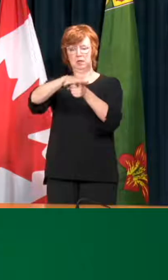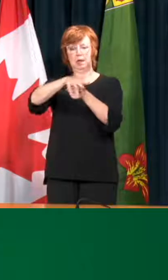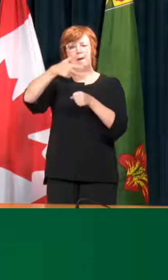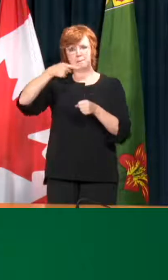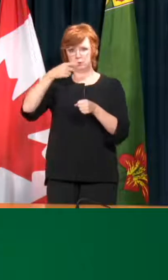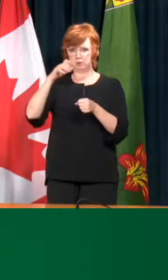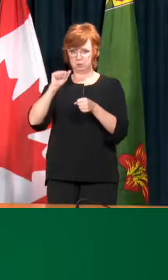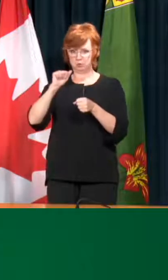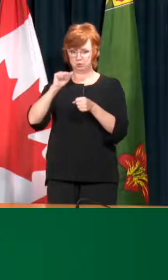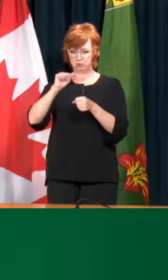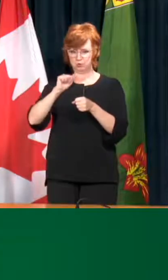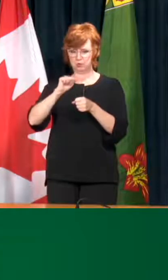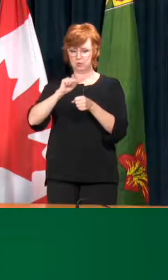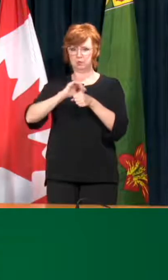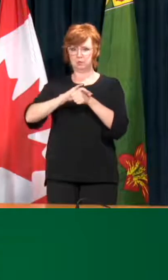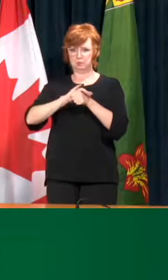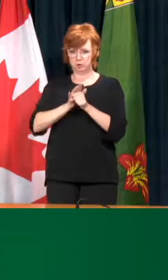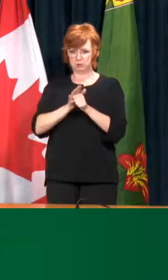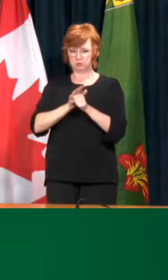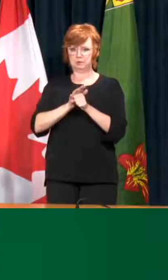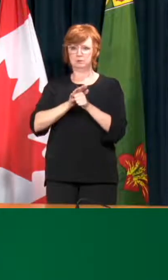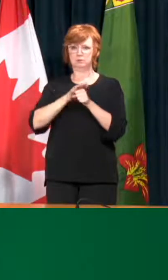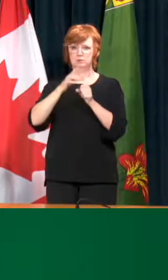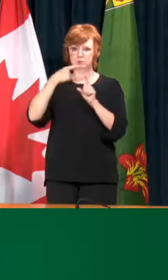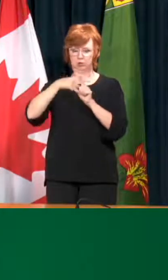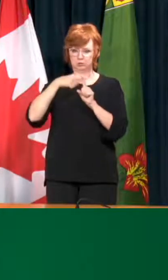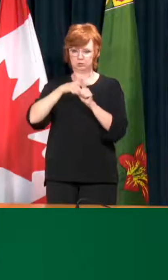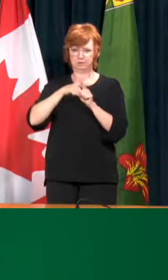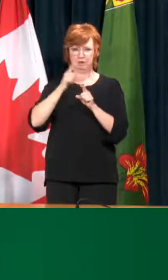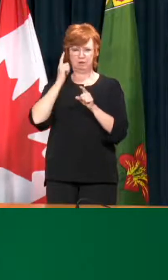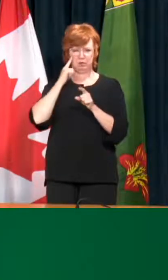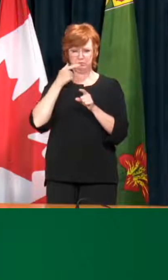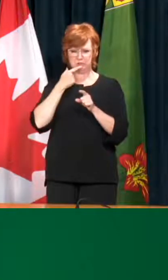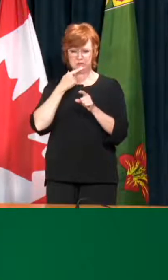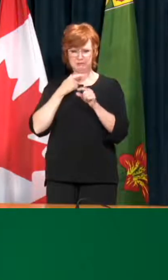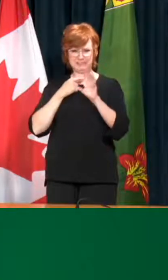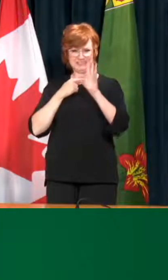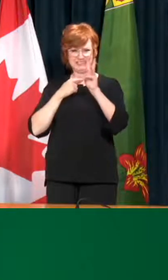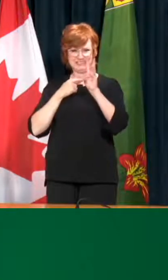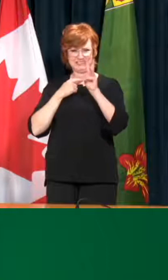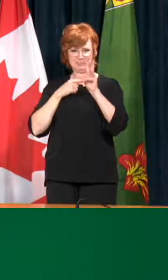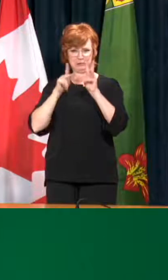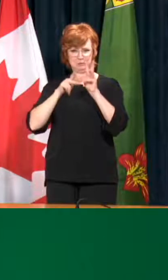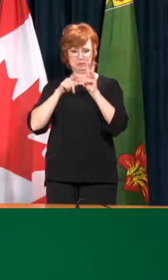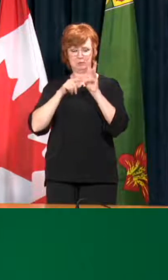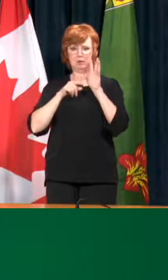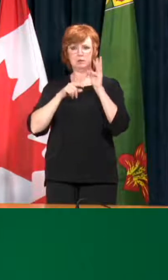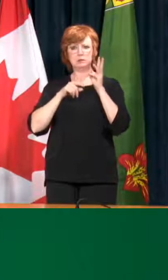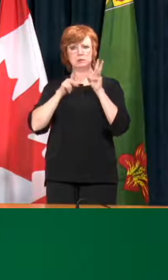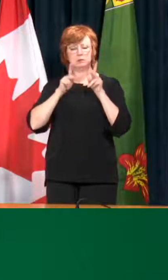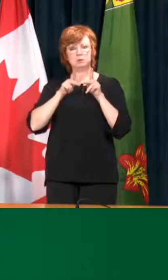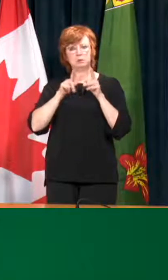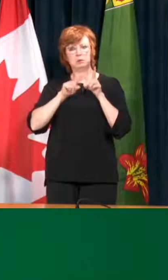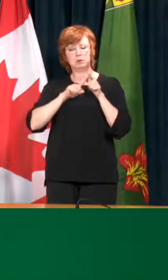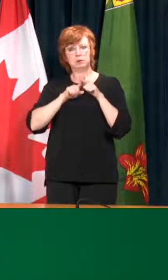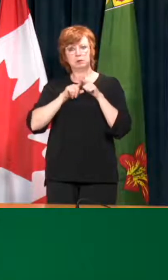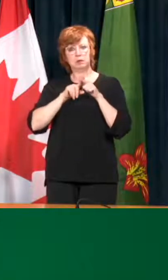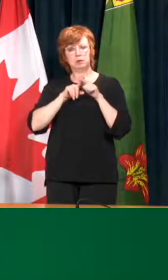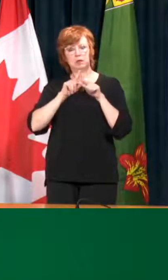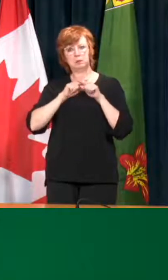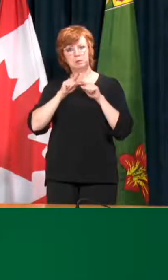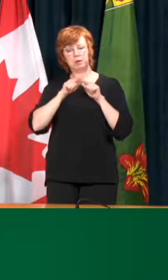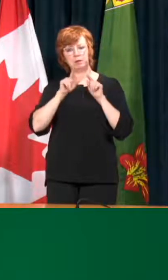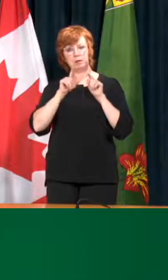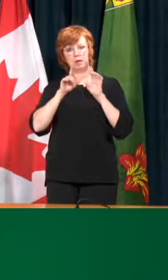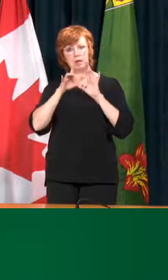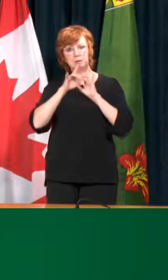there, but that I think you said that there were 100 contacts. I mean, why does that qualify for this?